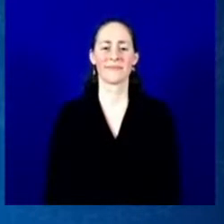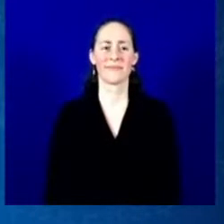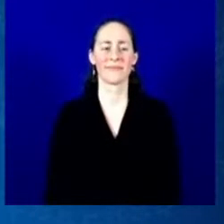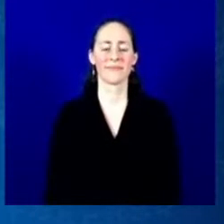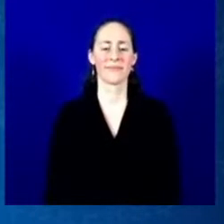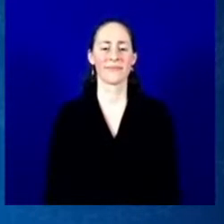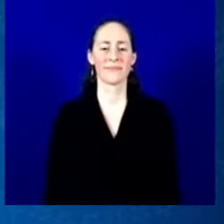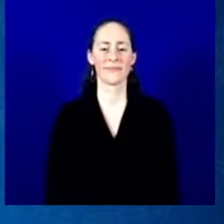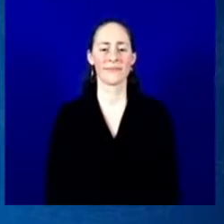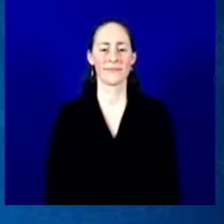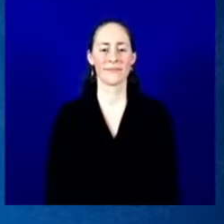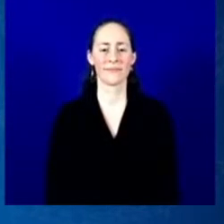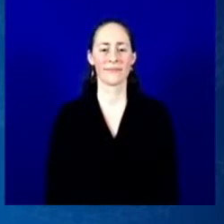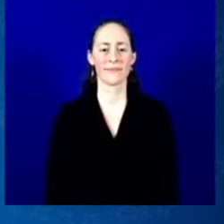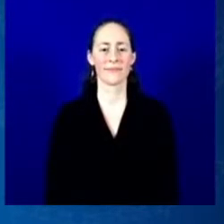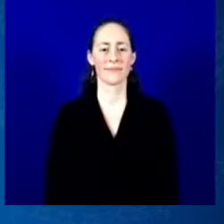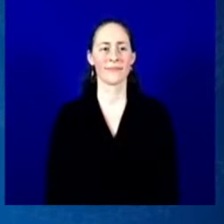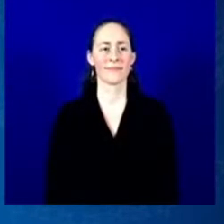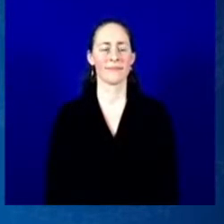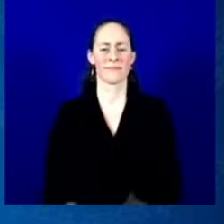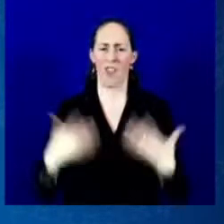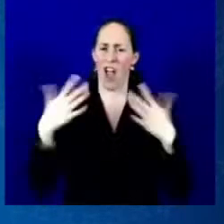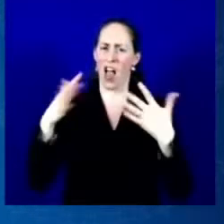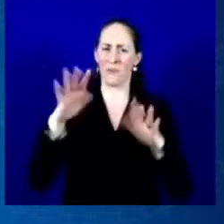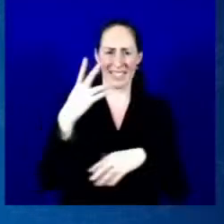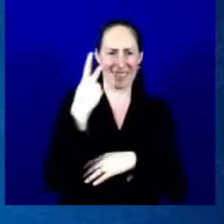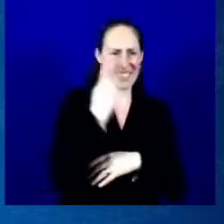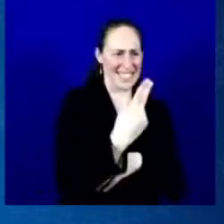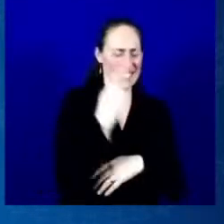We're already seeing the results.